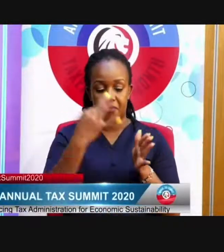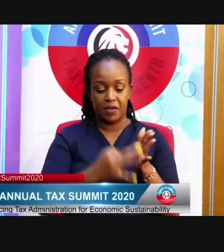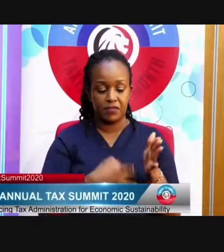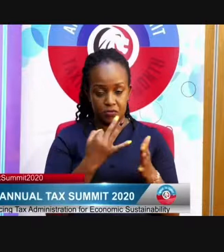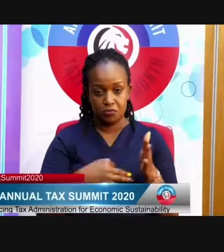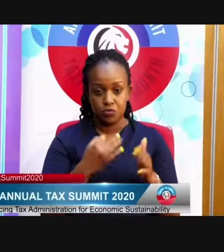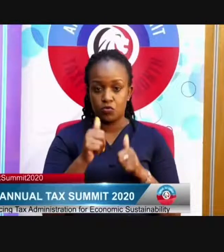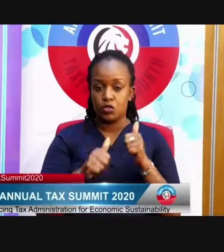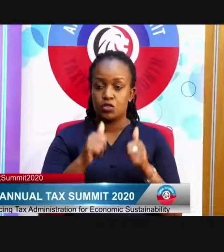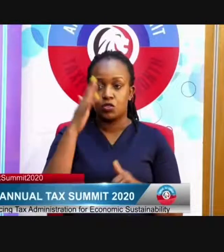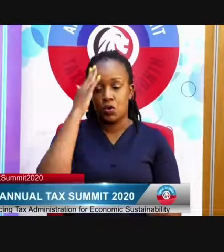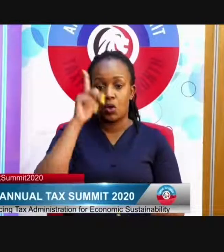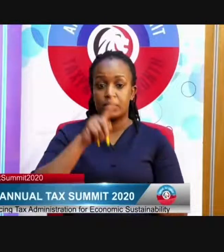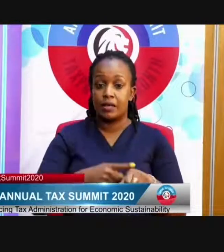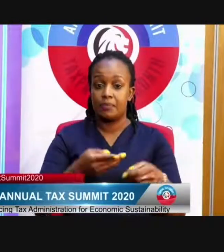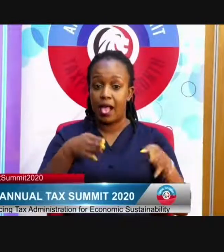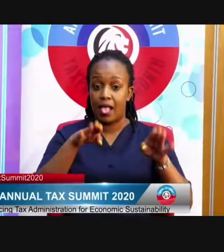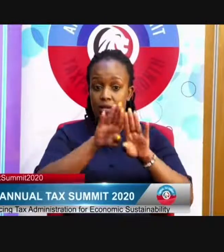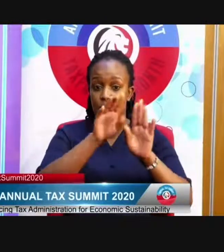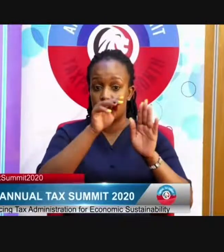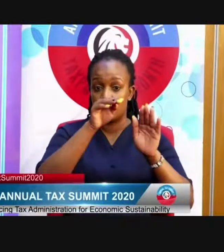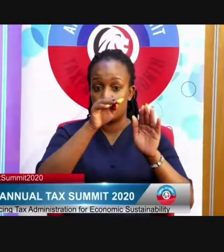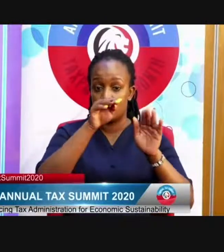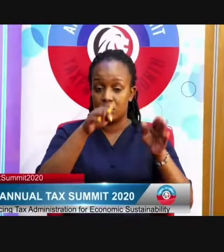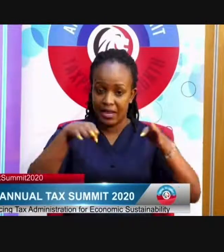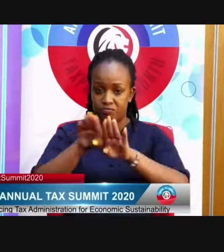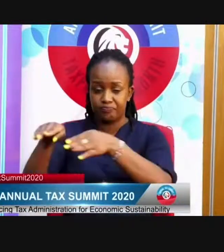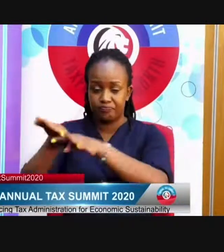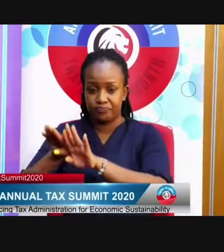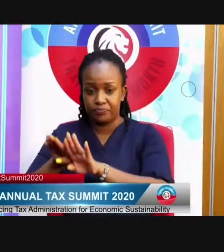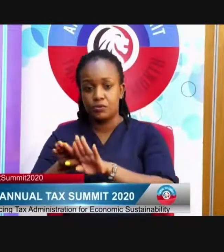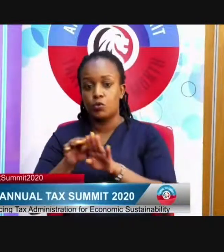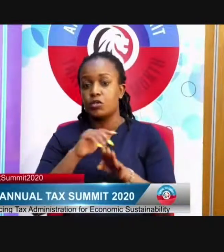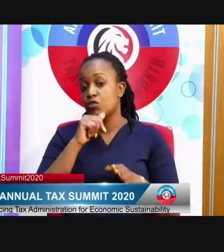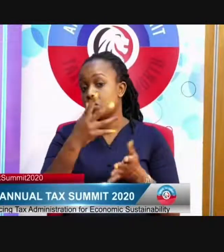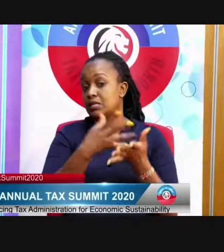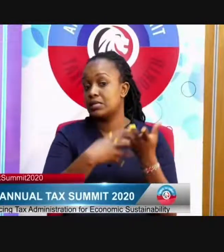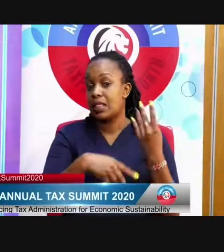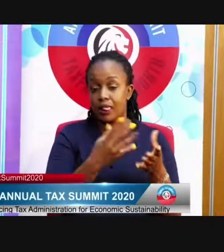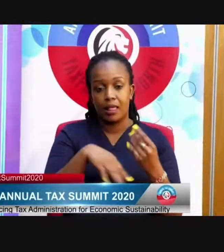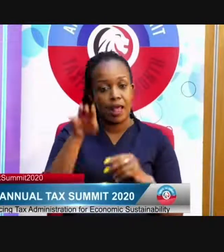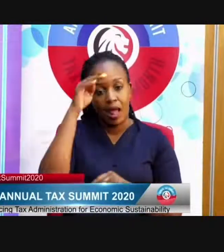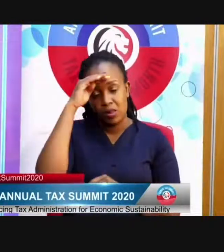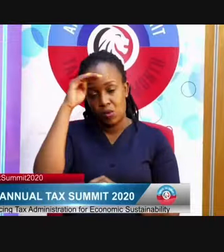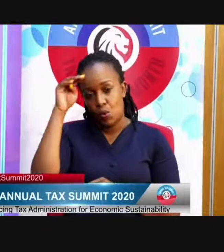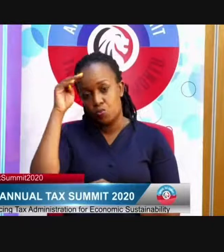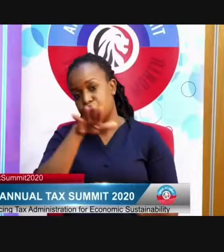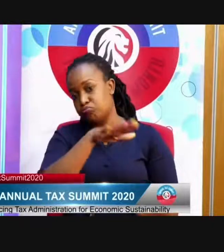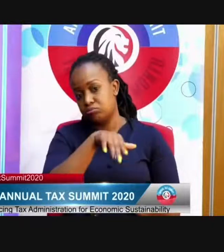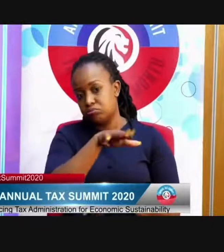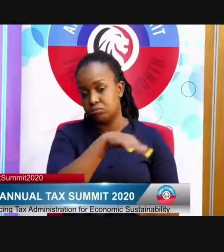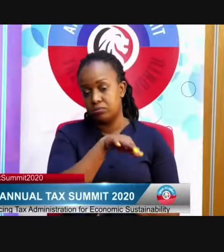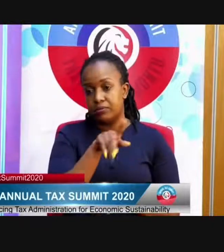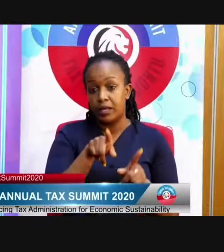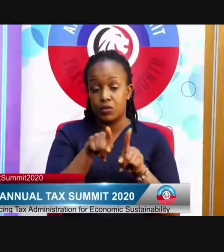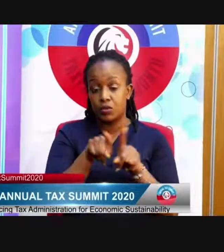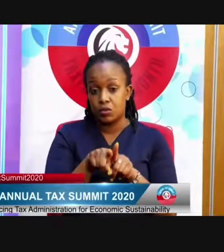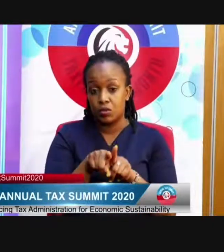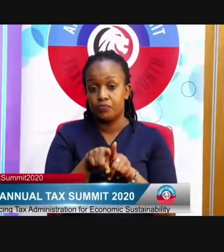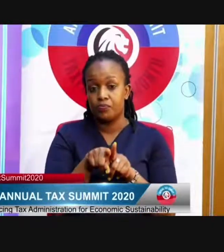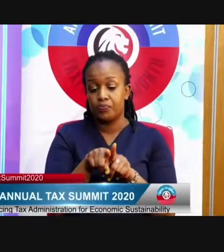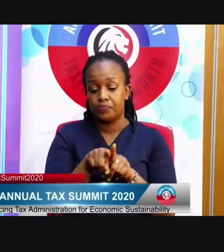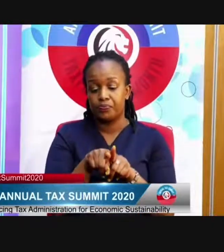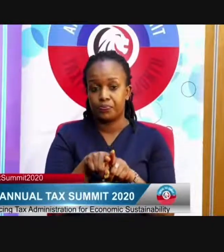lockdown, tobacco and alcohol were banned, and the excise kind of component of that